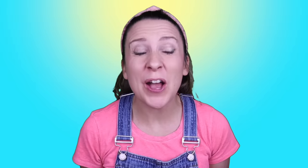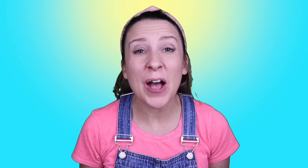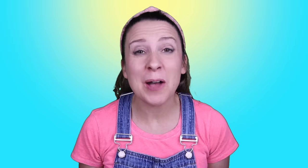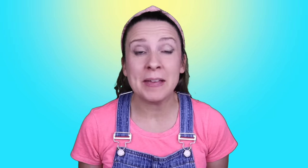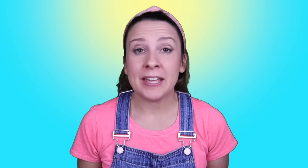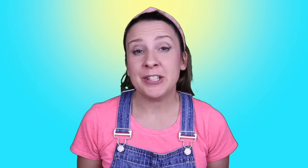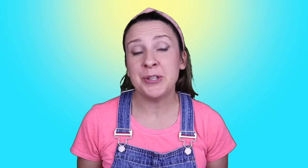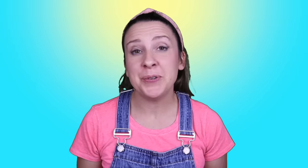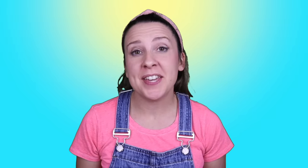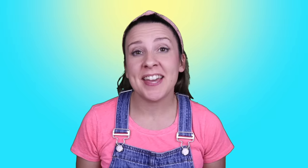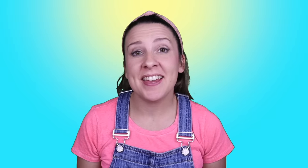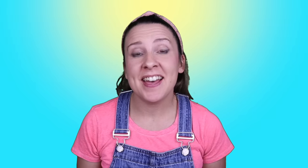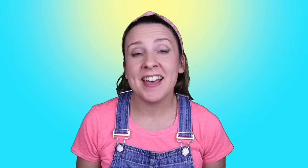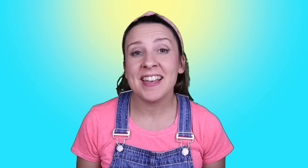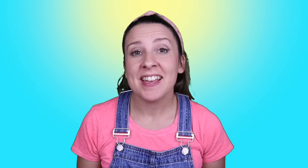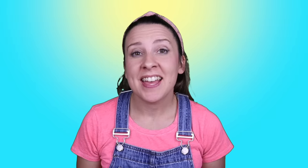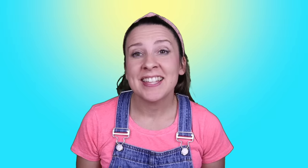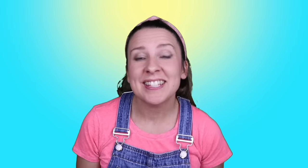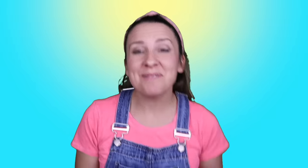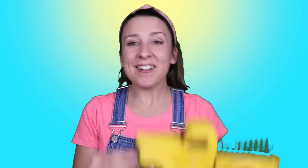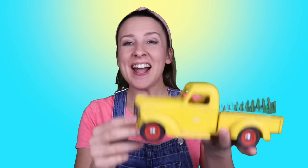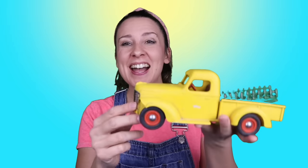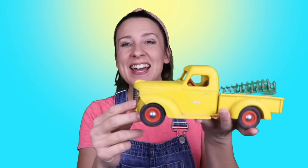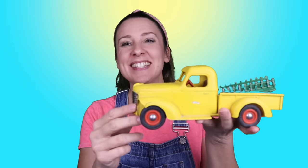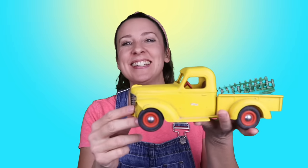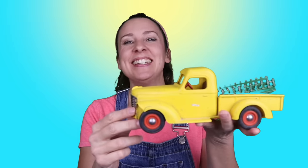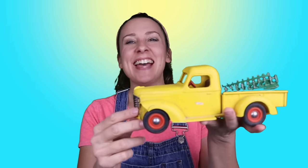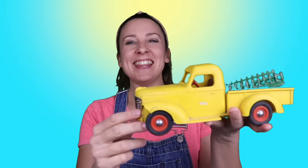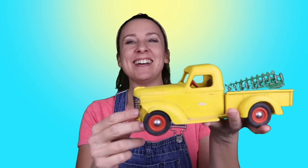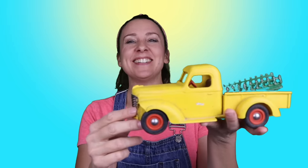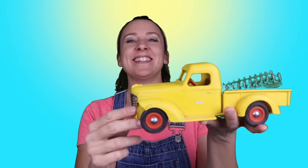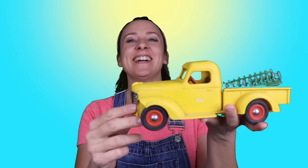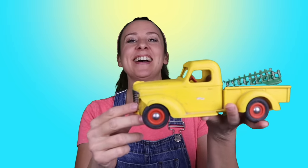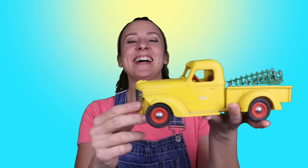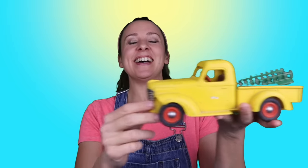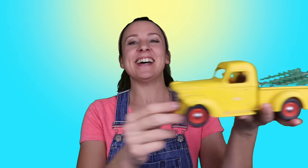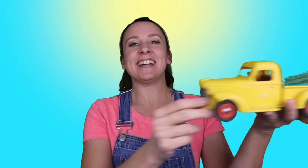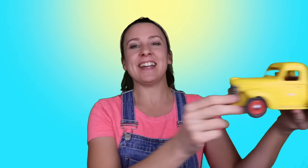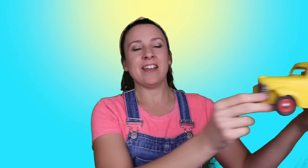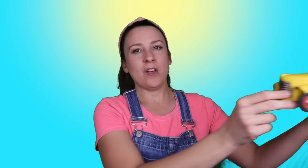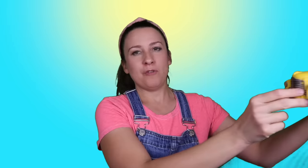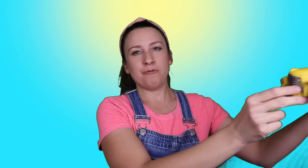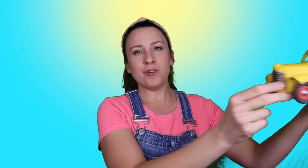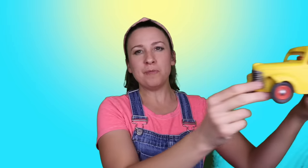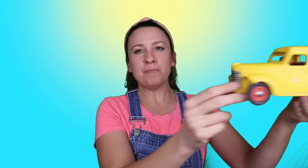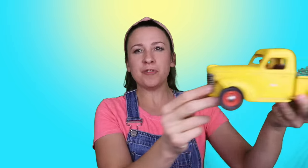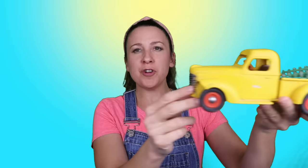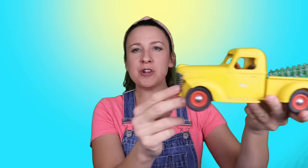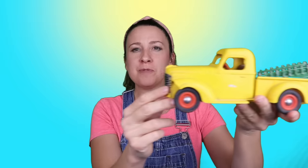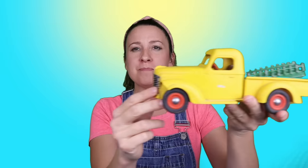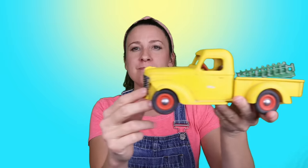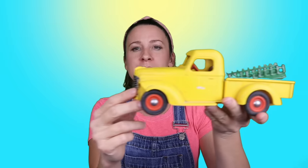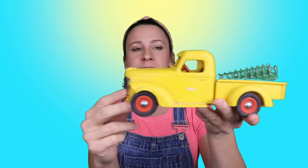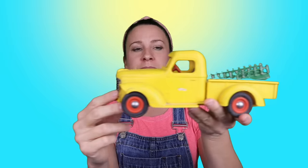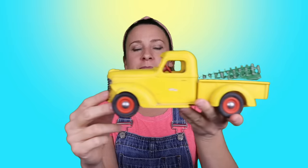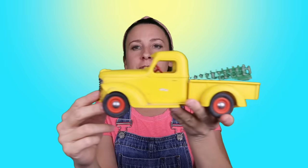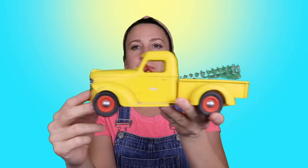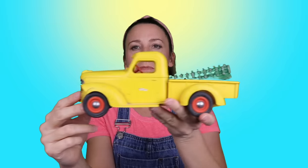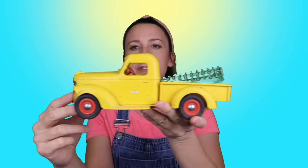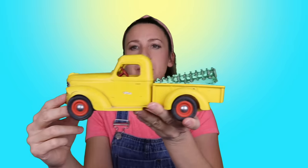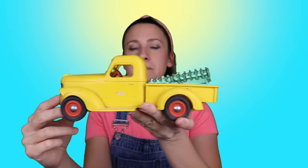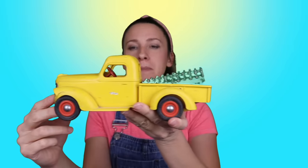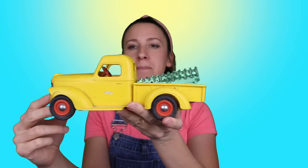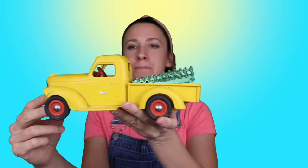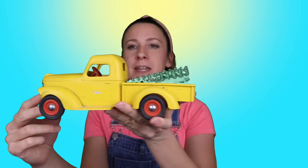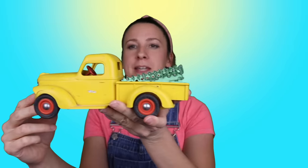Awesome job! You get a surprise yellow truck! Vroom, vroom!